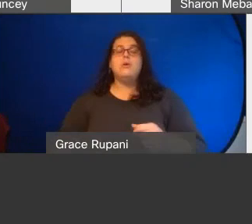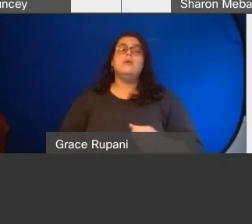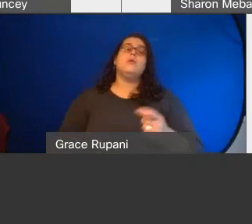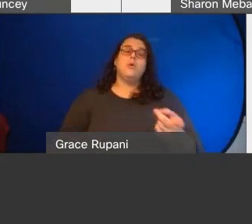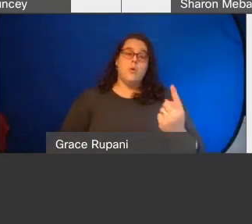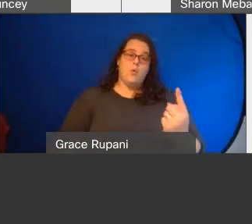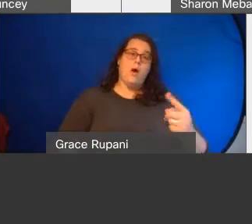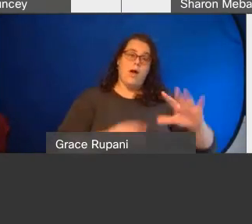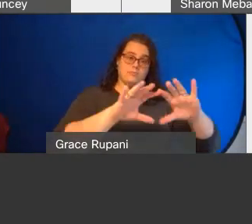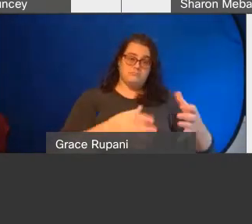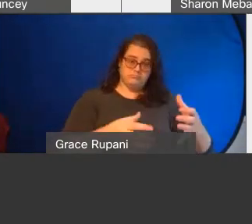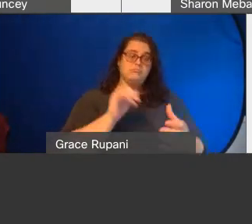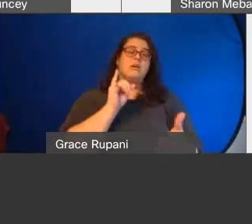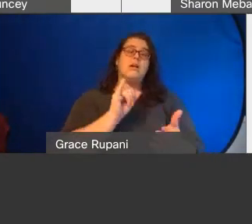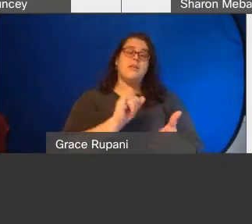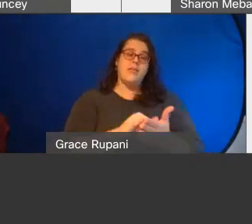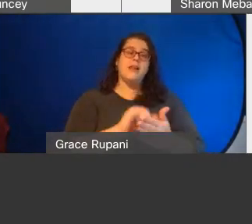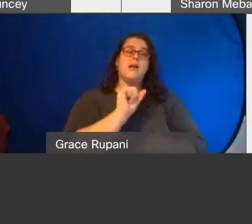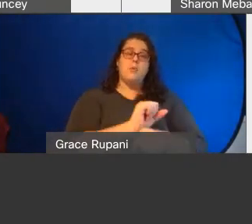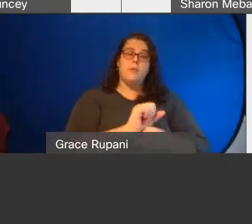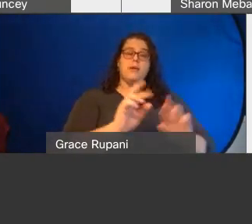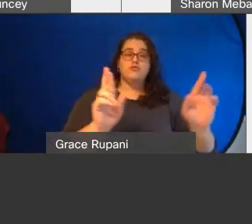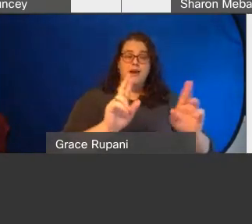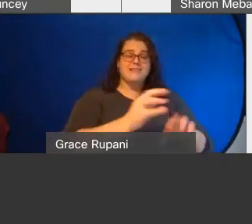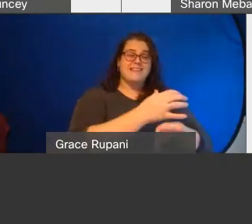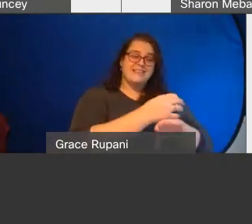readiness, who needed additional job readiness